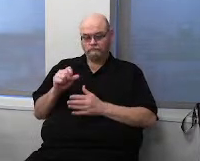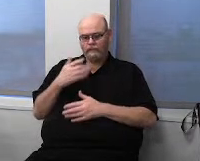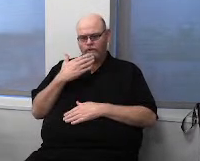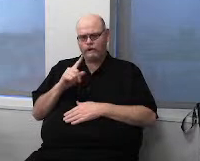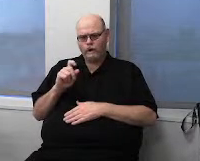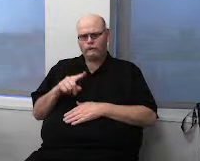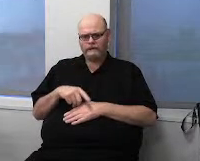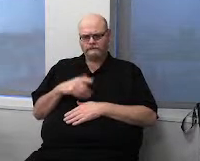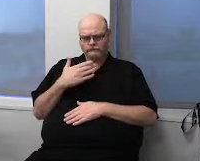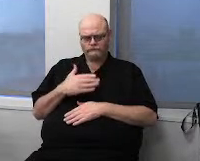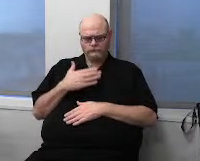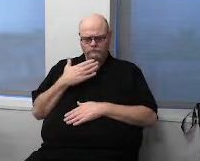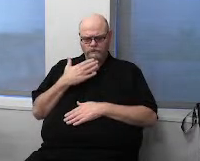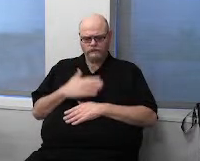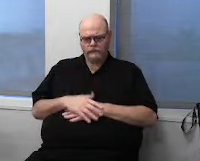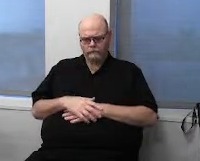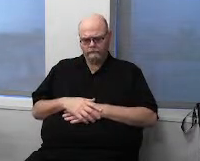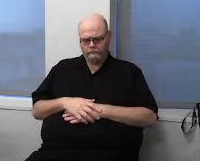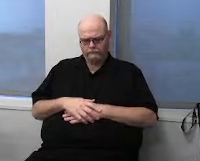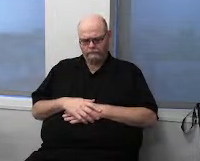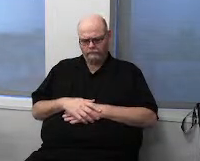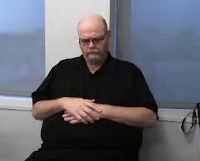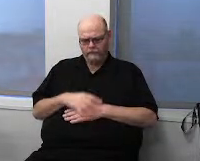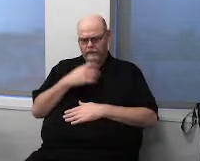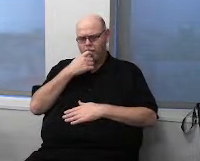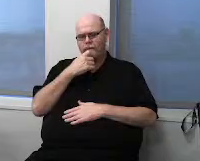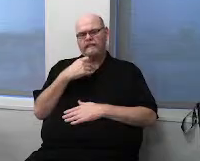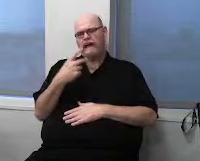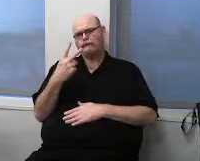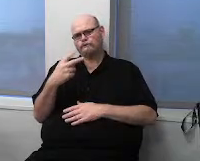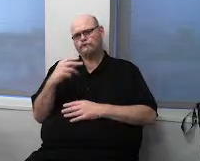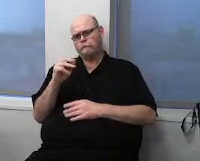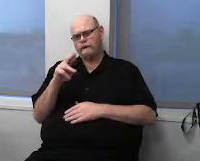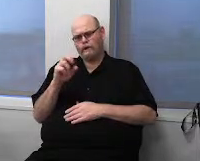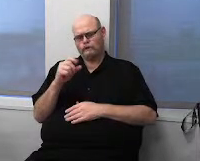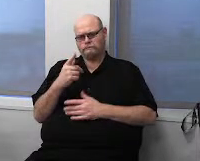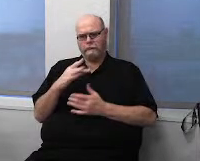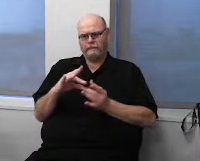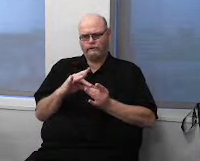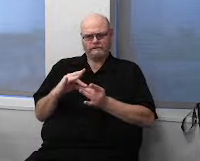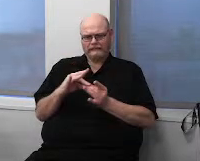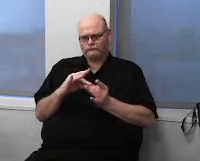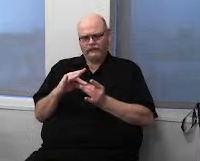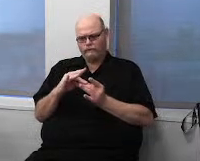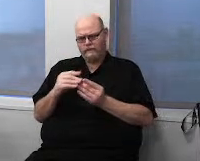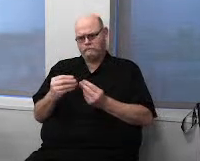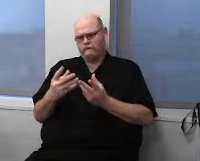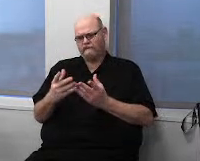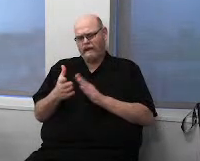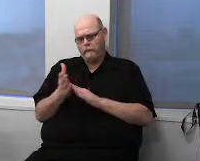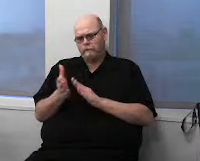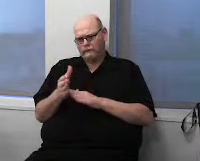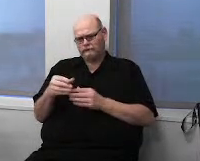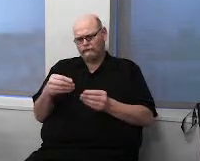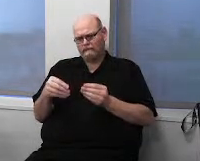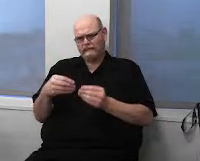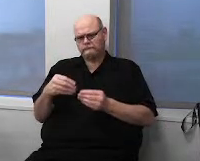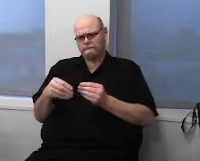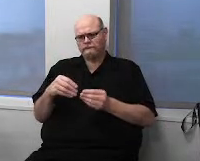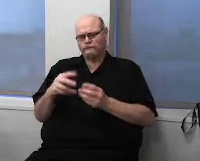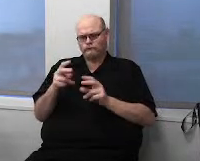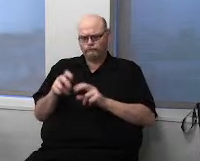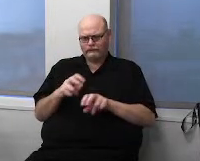generally? Yeah, that's a very good question. Appreciate it. Assume two feeders that could be tied together, right? And that provide that